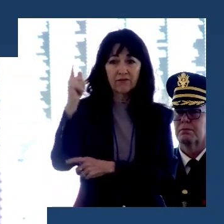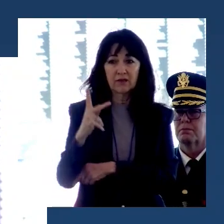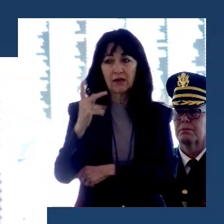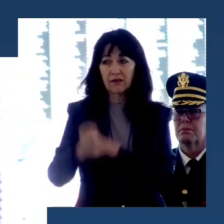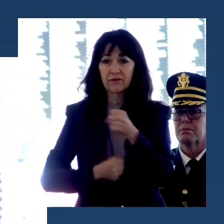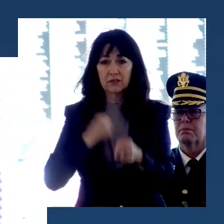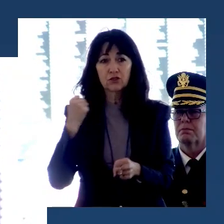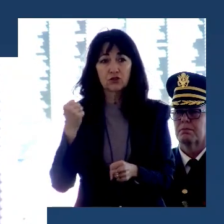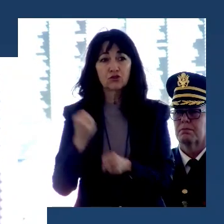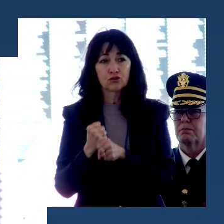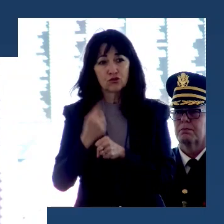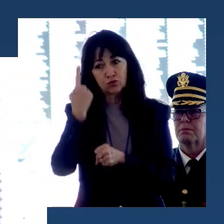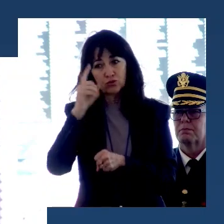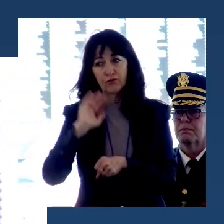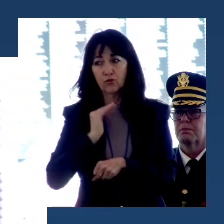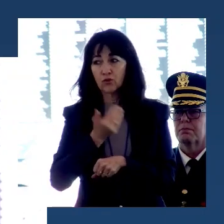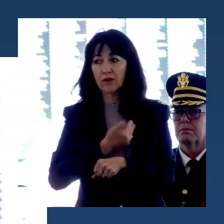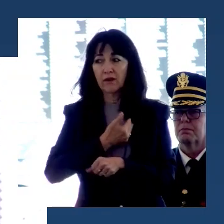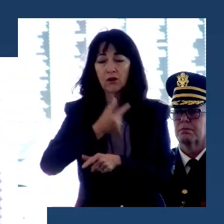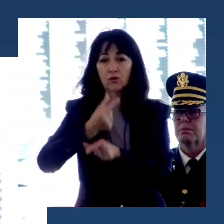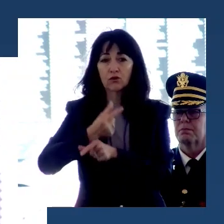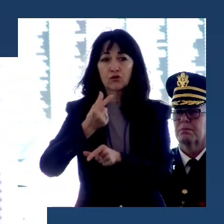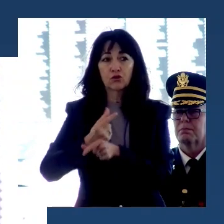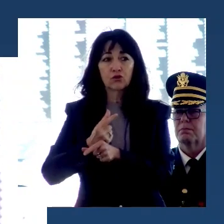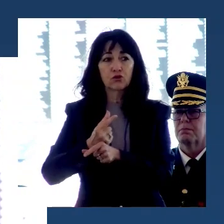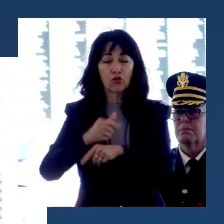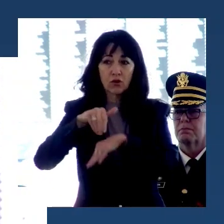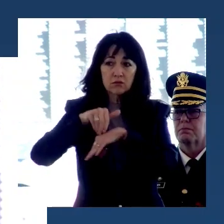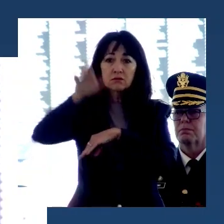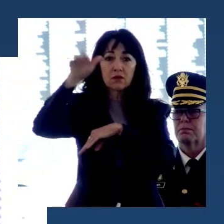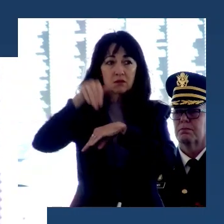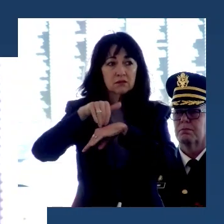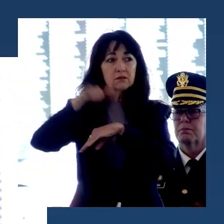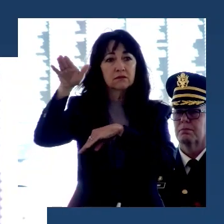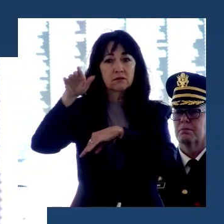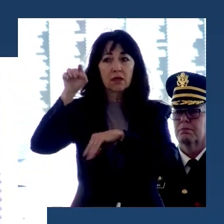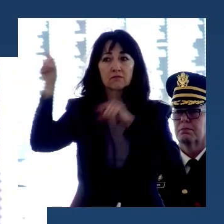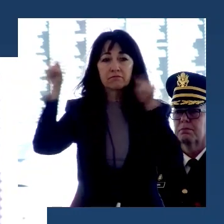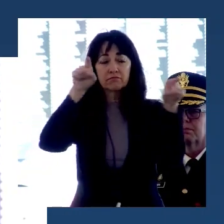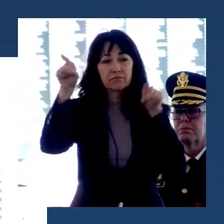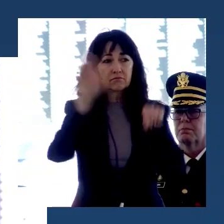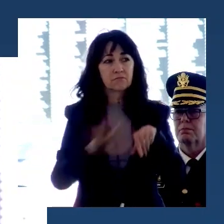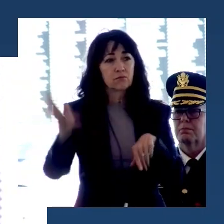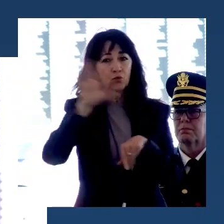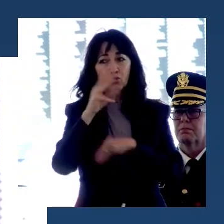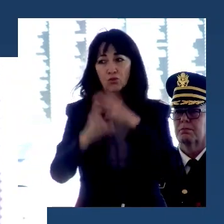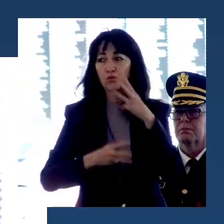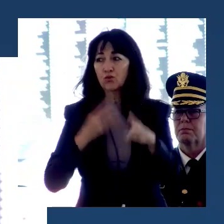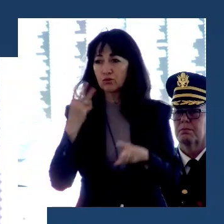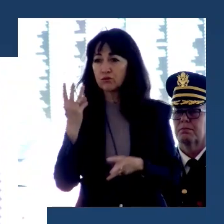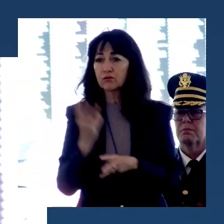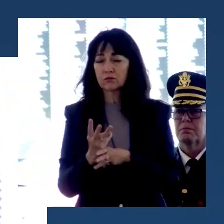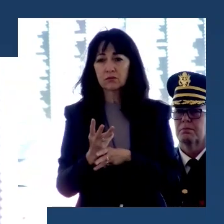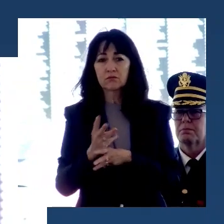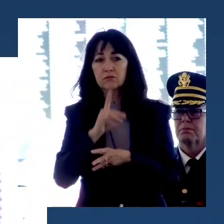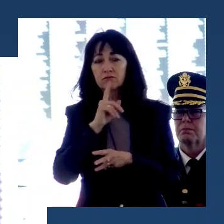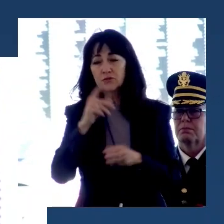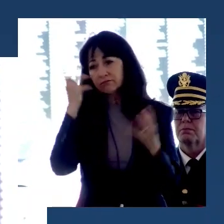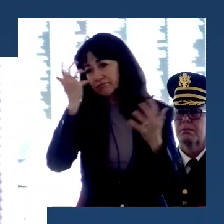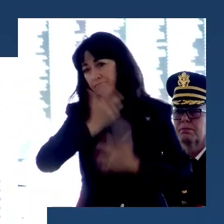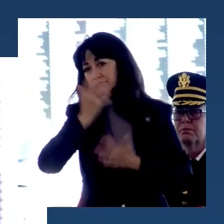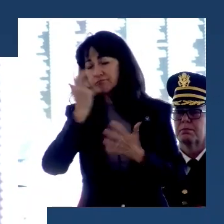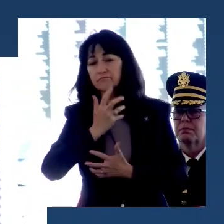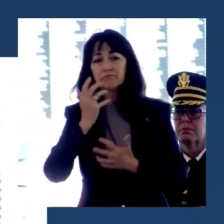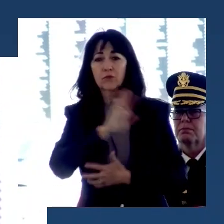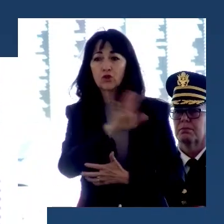7.5 years for our Guard. One deployment after another to places all around the world, an incredible service during the